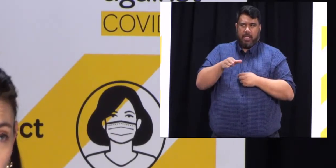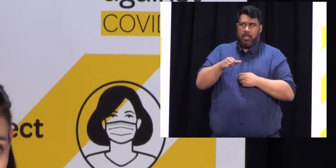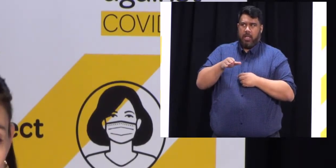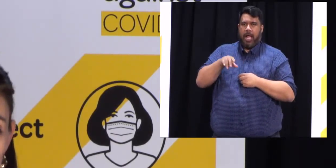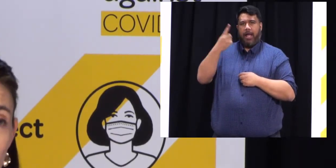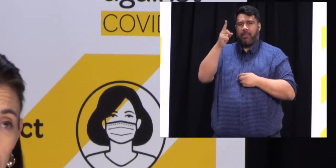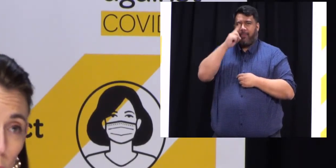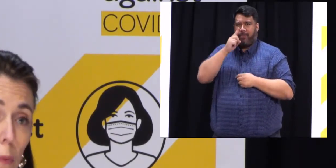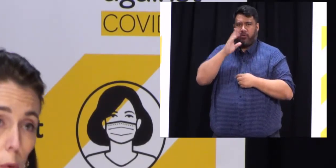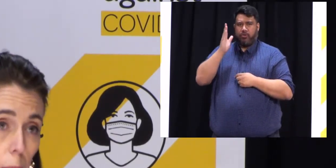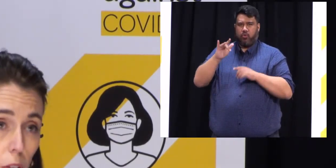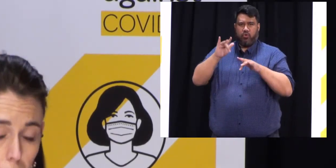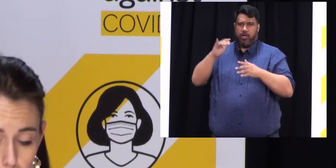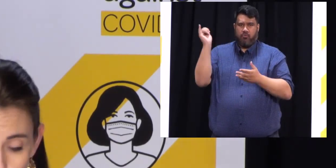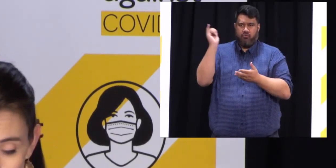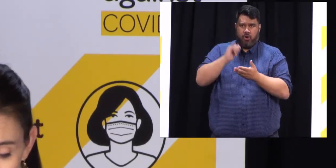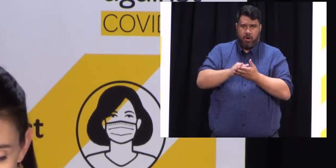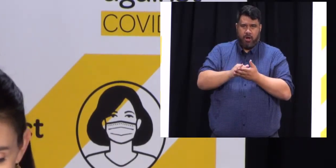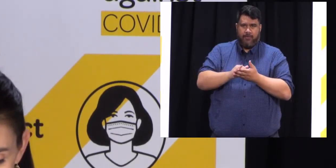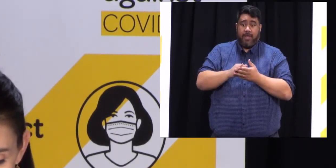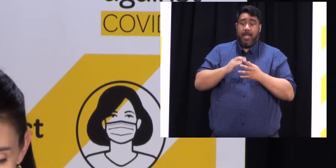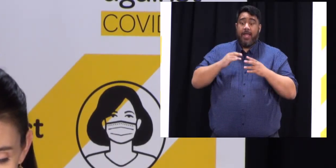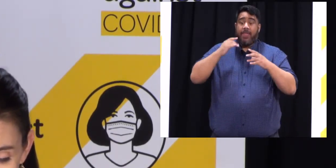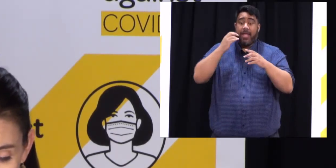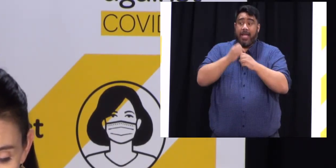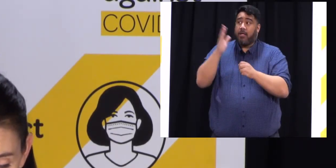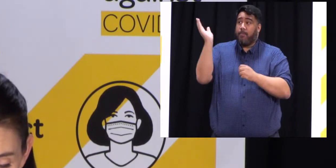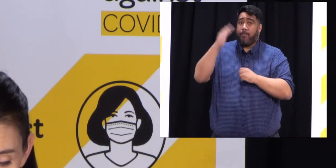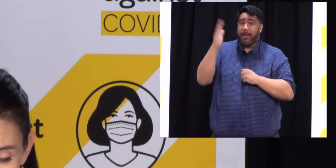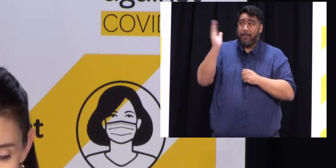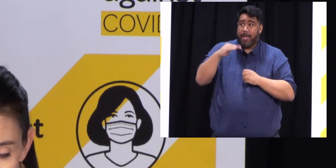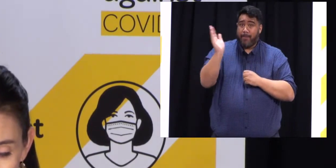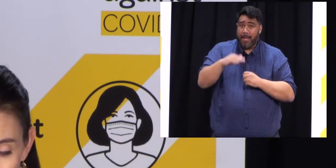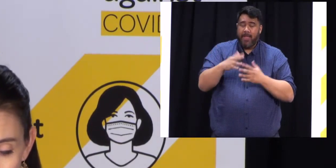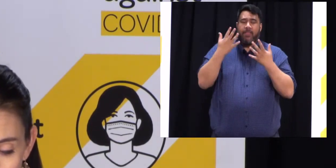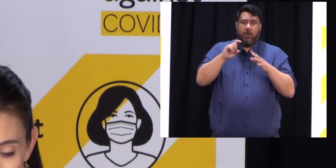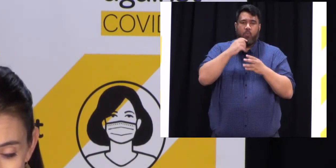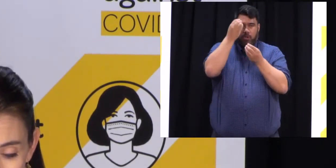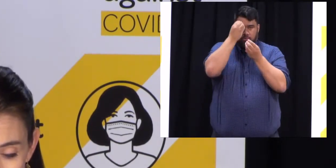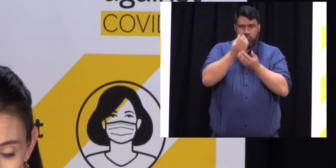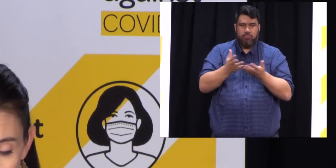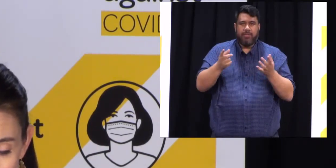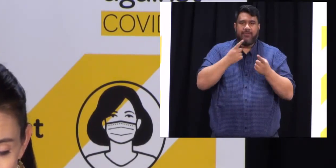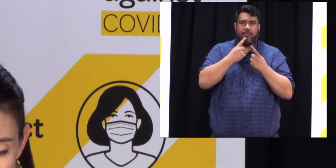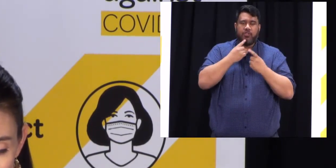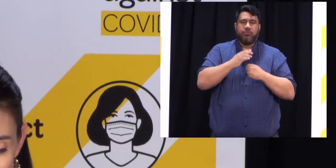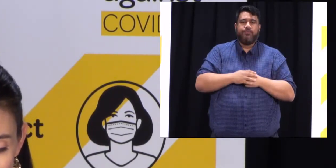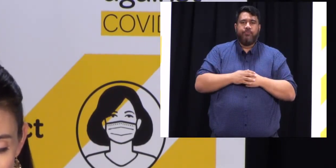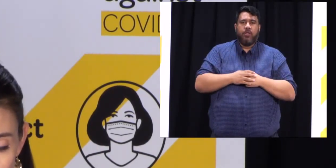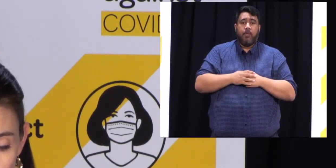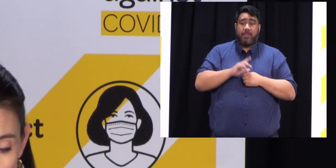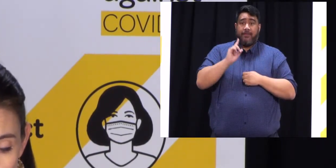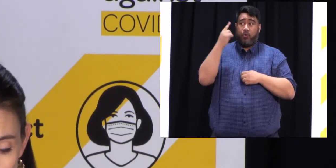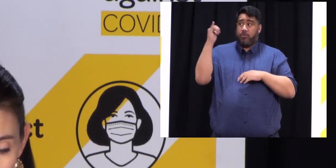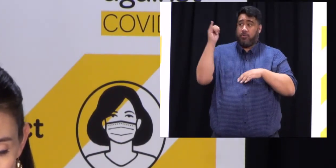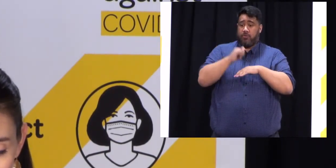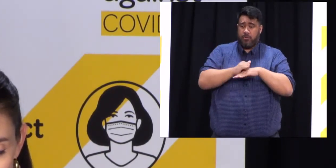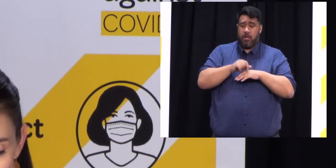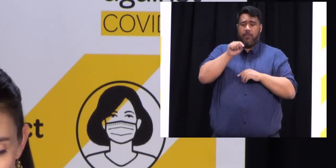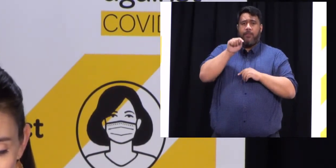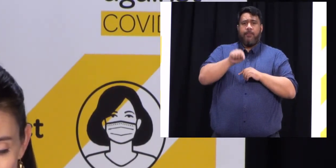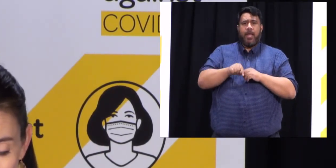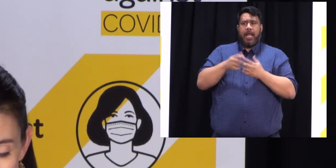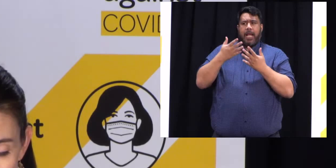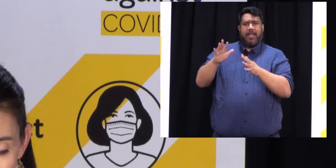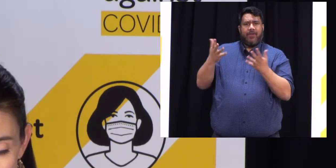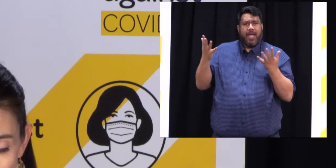at the conclusion of deployment, we will be looking to provide numbers. But I can say that the group were evacuated from Afghanistan to the United Arab